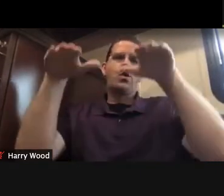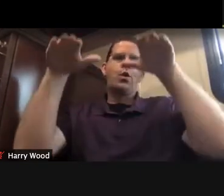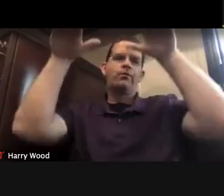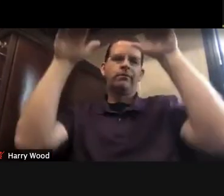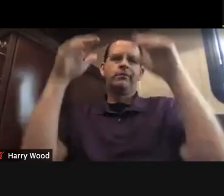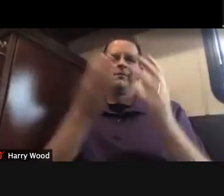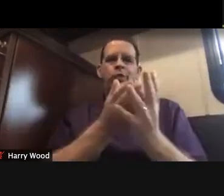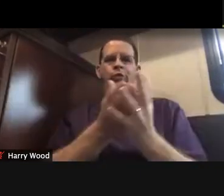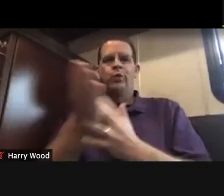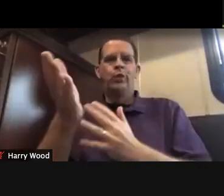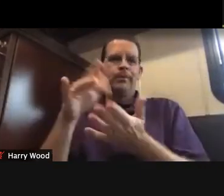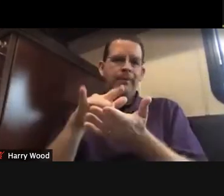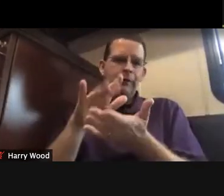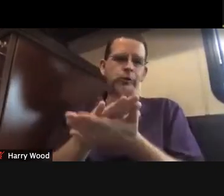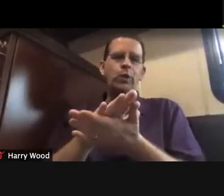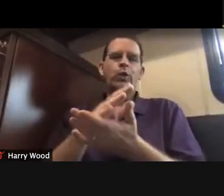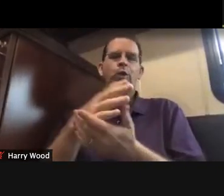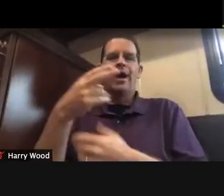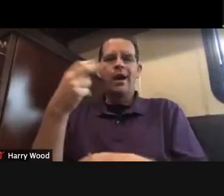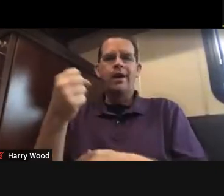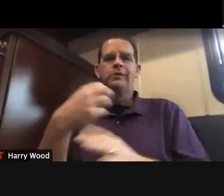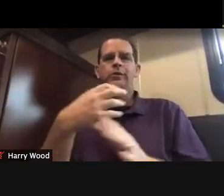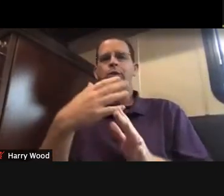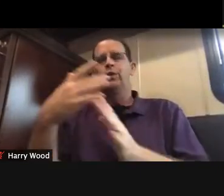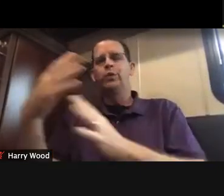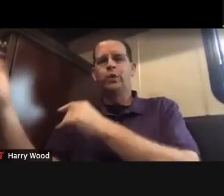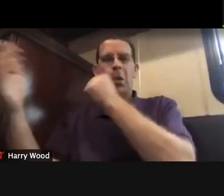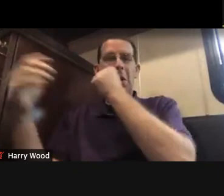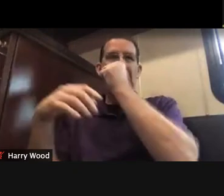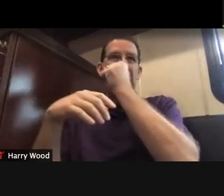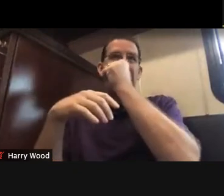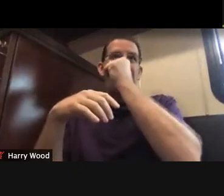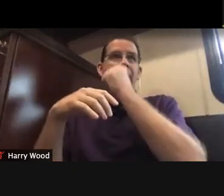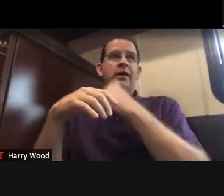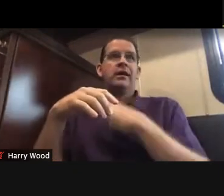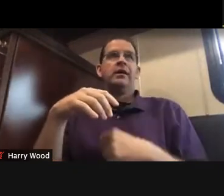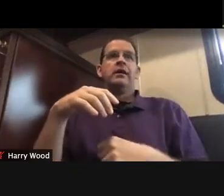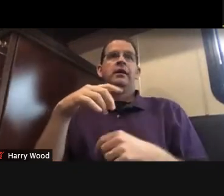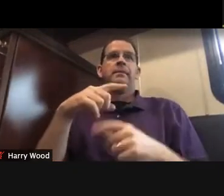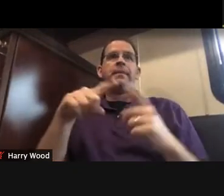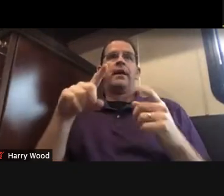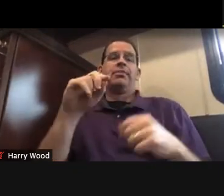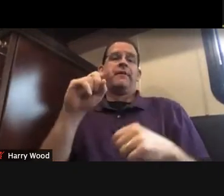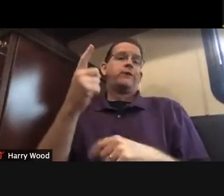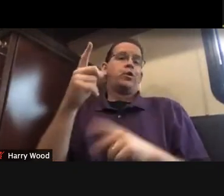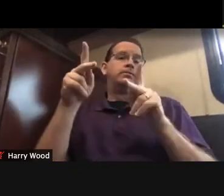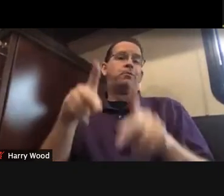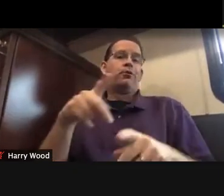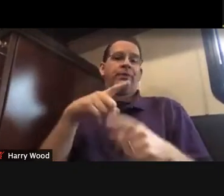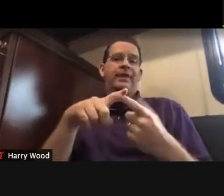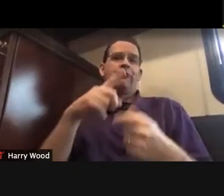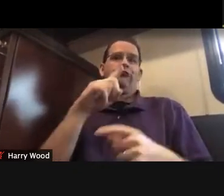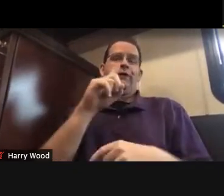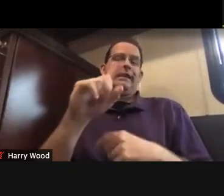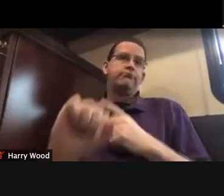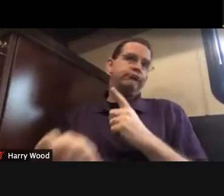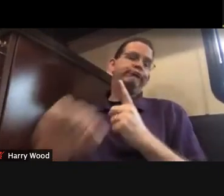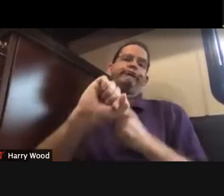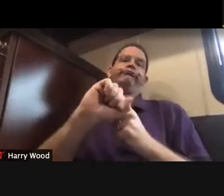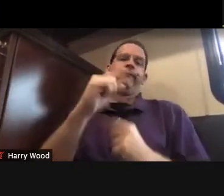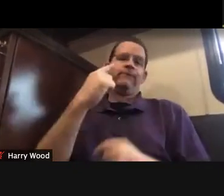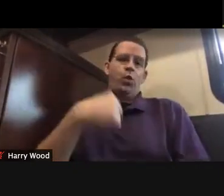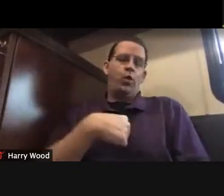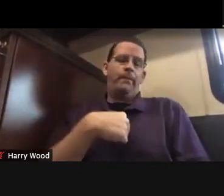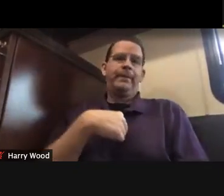always was around other kids my age who were deaf as well and grew up with me through middle and high school and